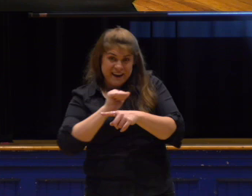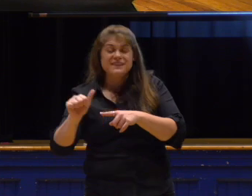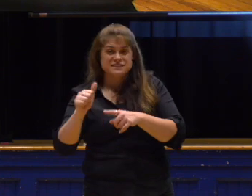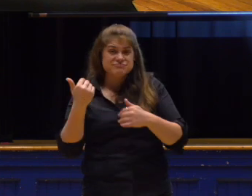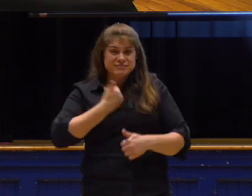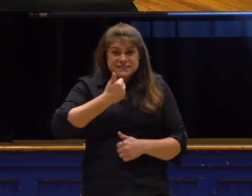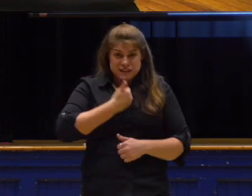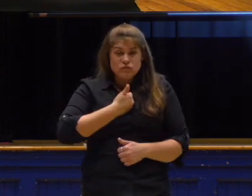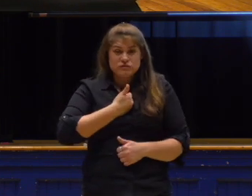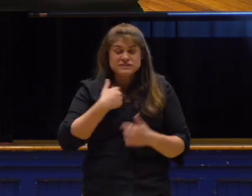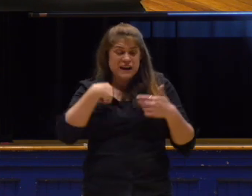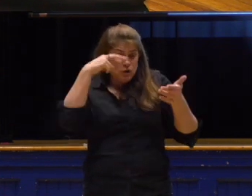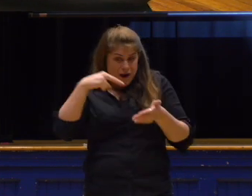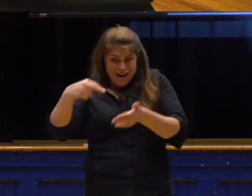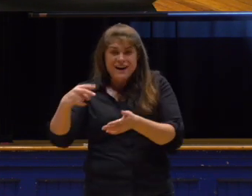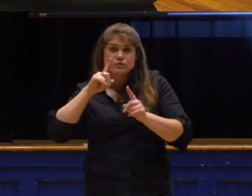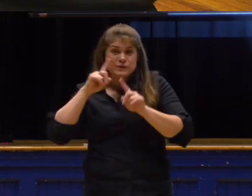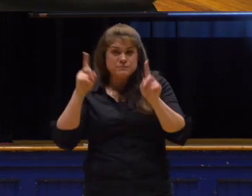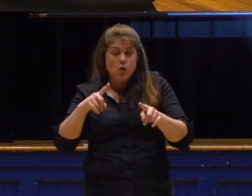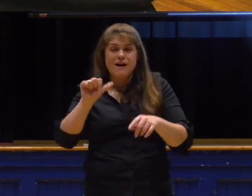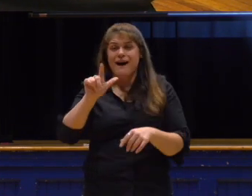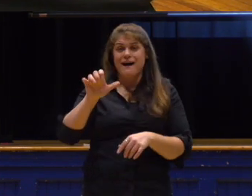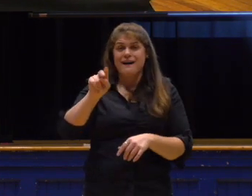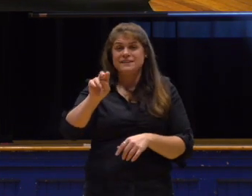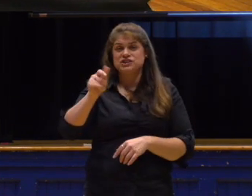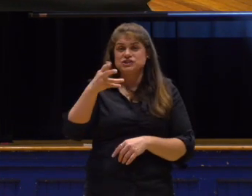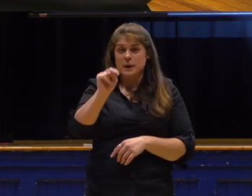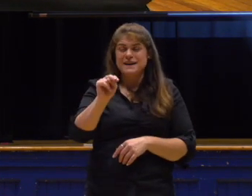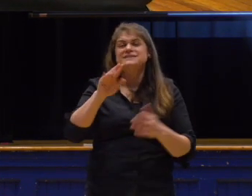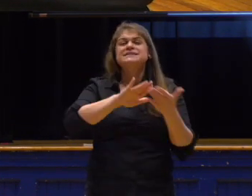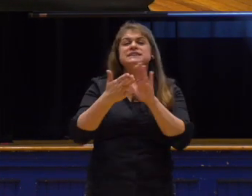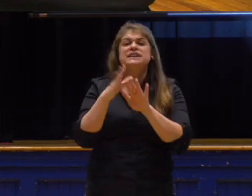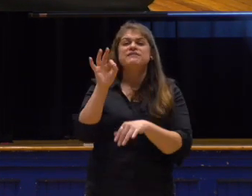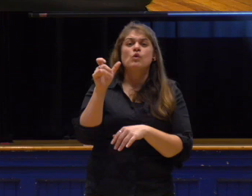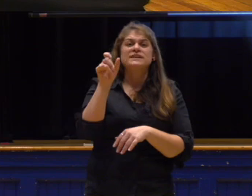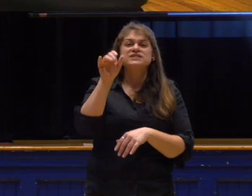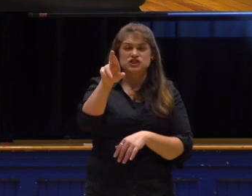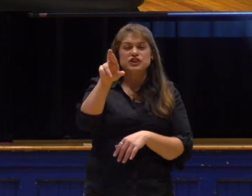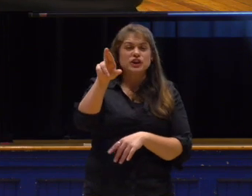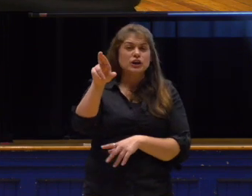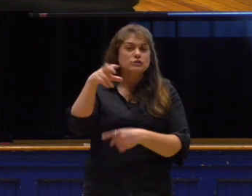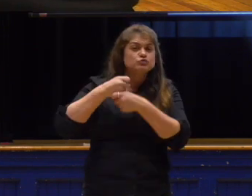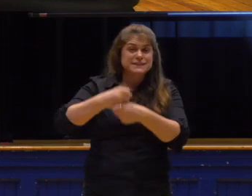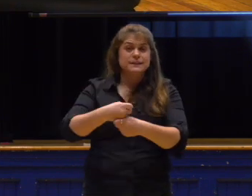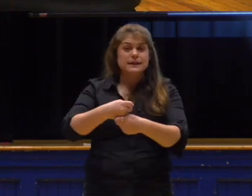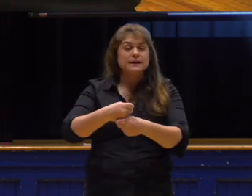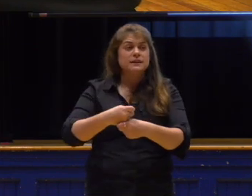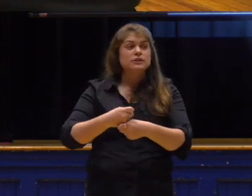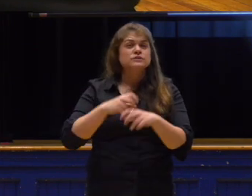read through the report Alan Sherman, our city forester, did several months ago on